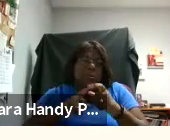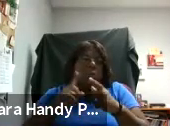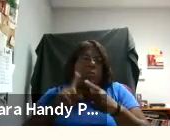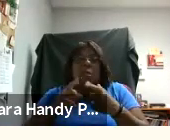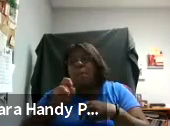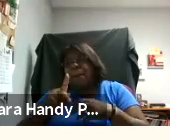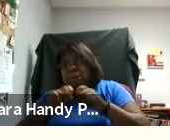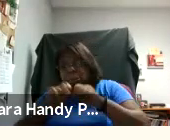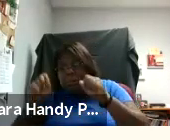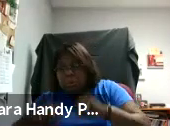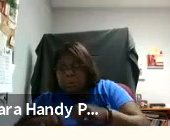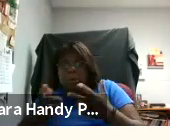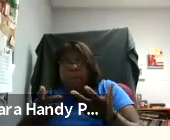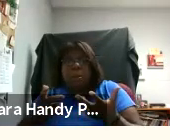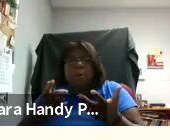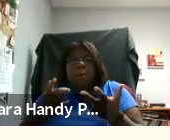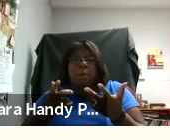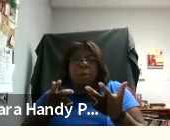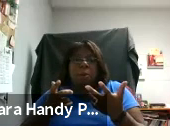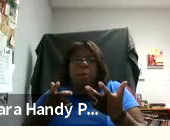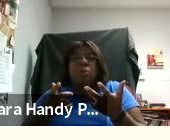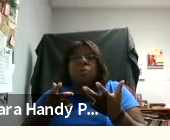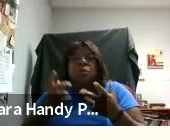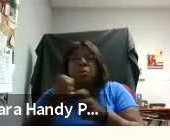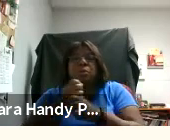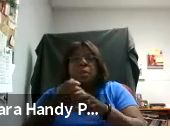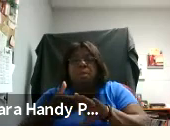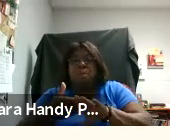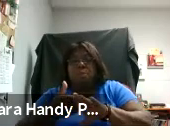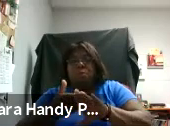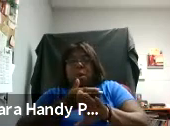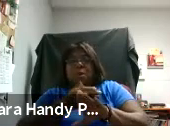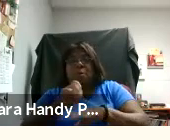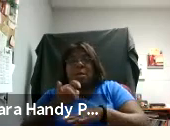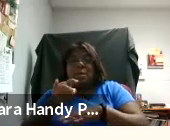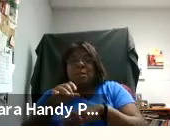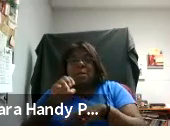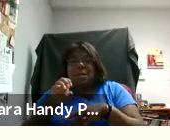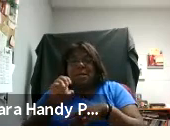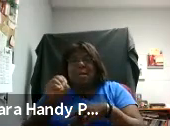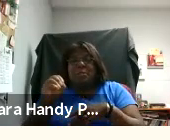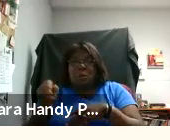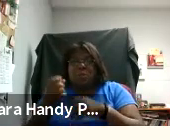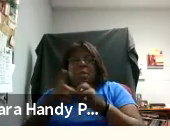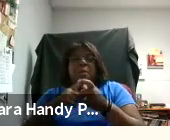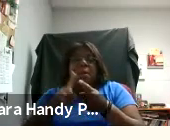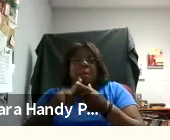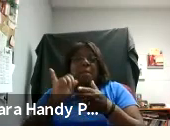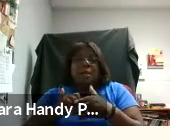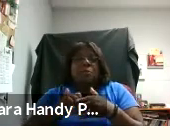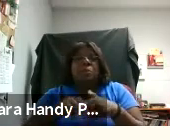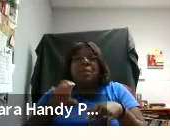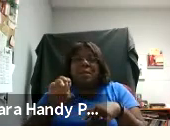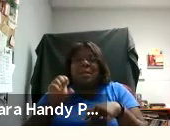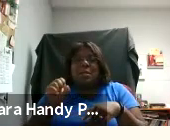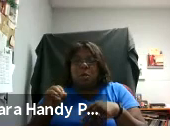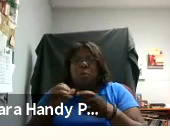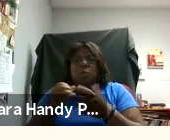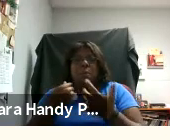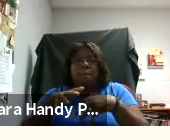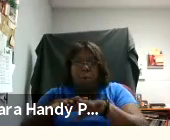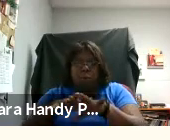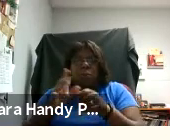system to run the reports prior to when those ESOs merged, and that number is when the ESOs merged. So I